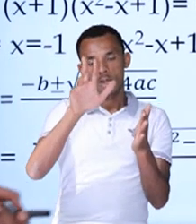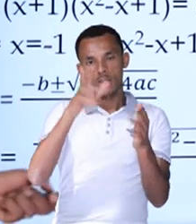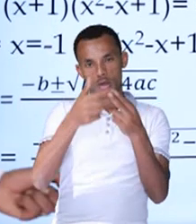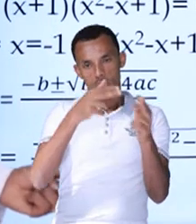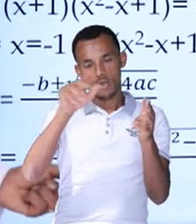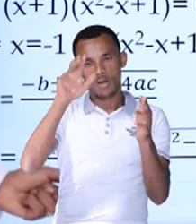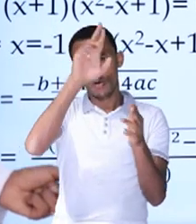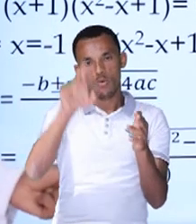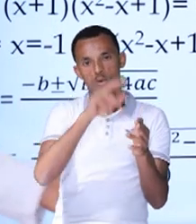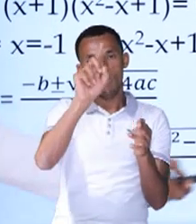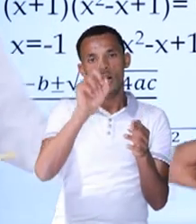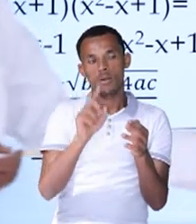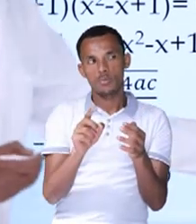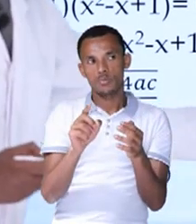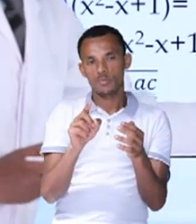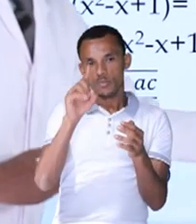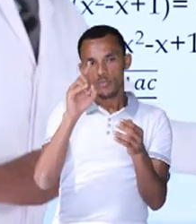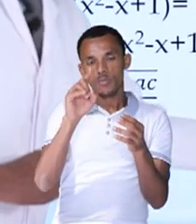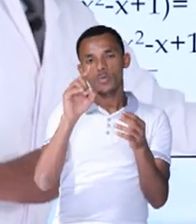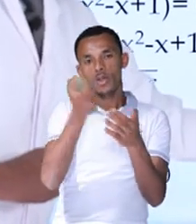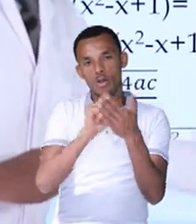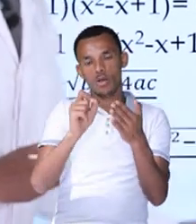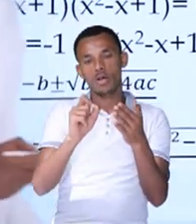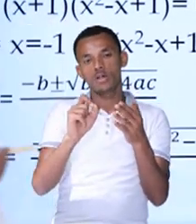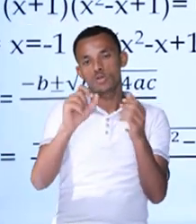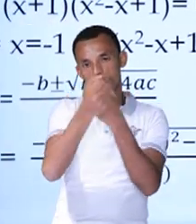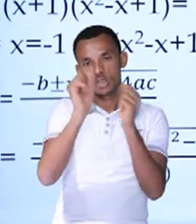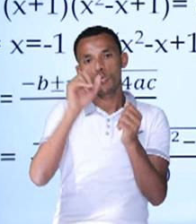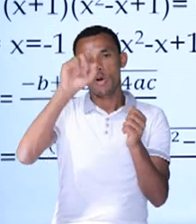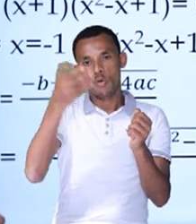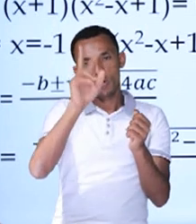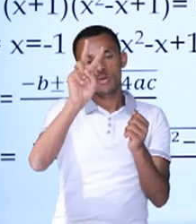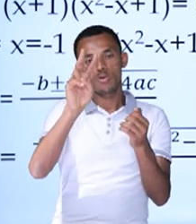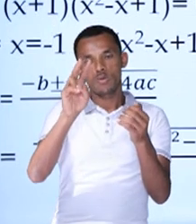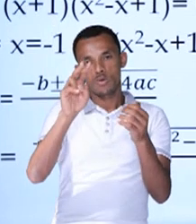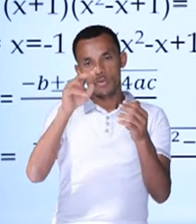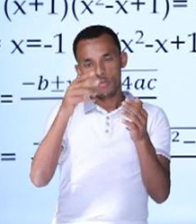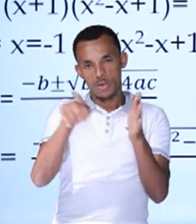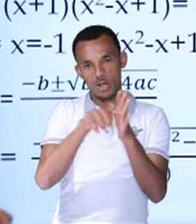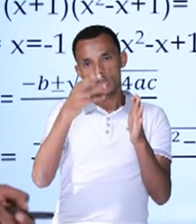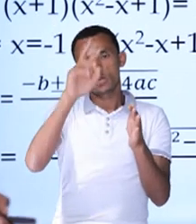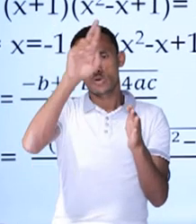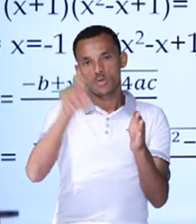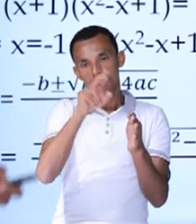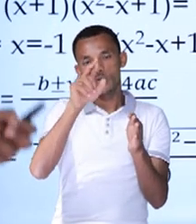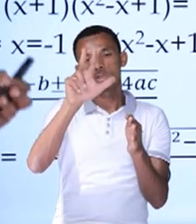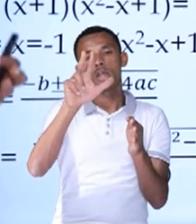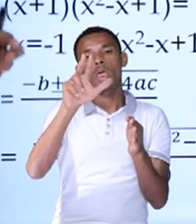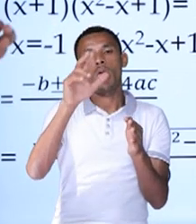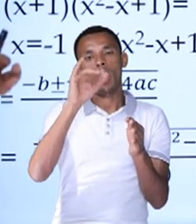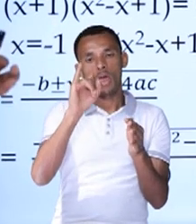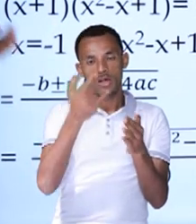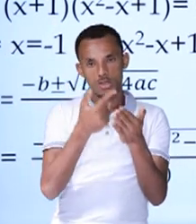1. So you have to write your solution to be 1 over 2 plus minus the square root of 3 over 2 I.